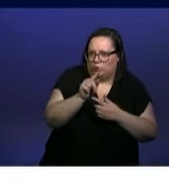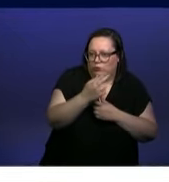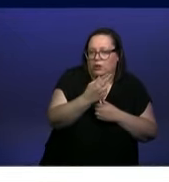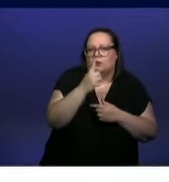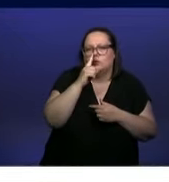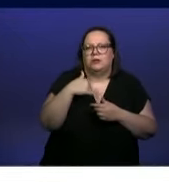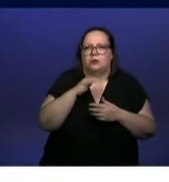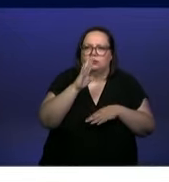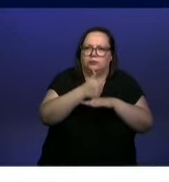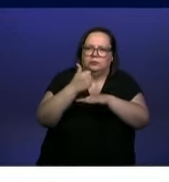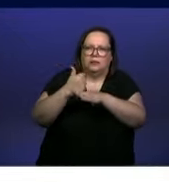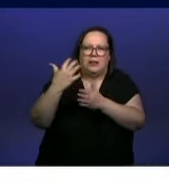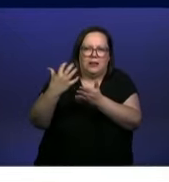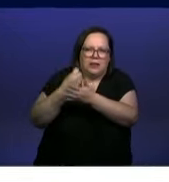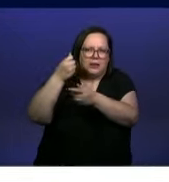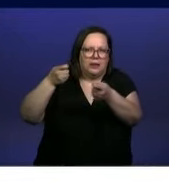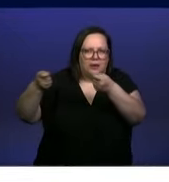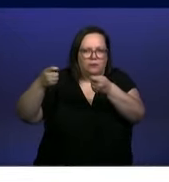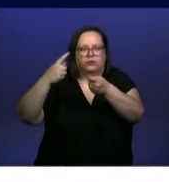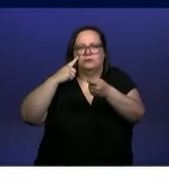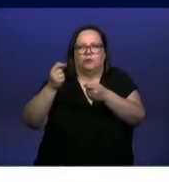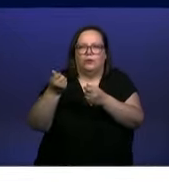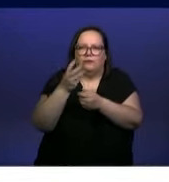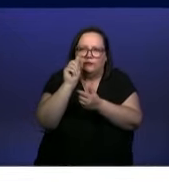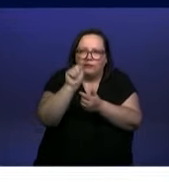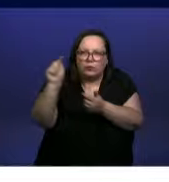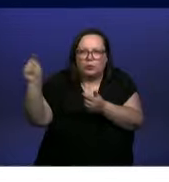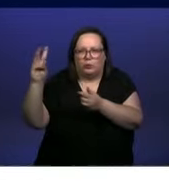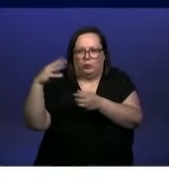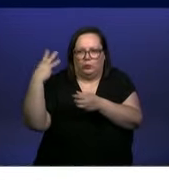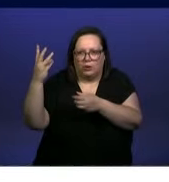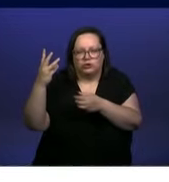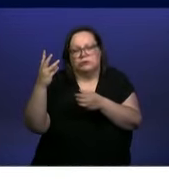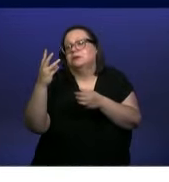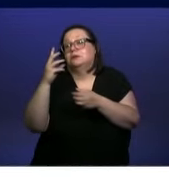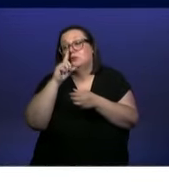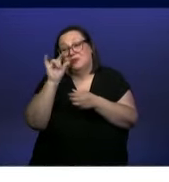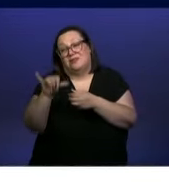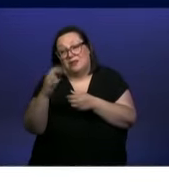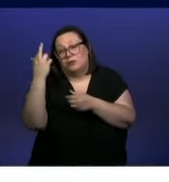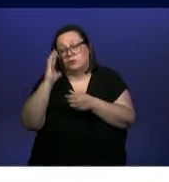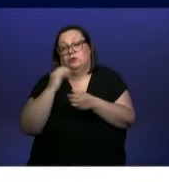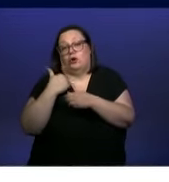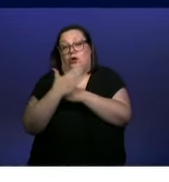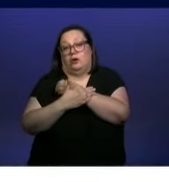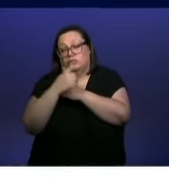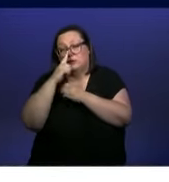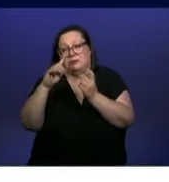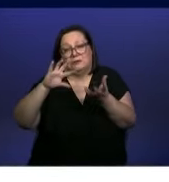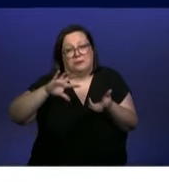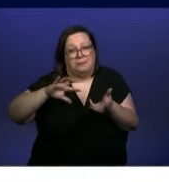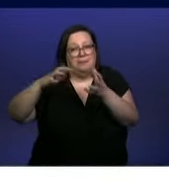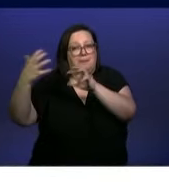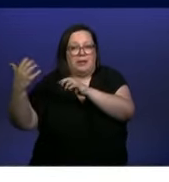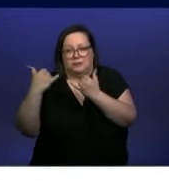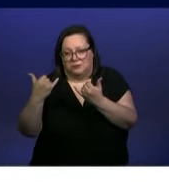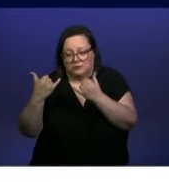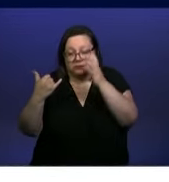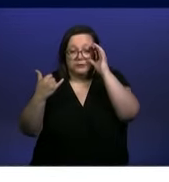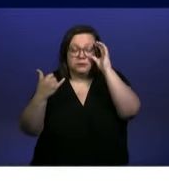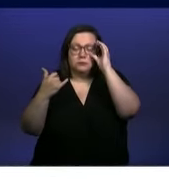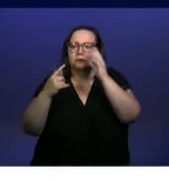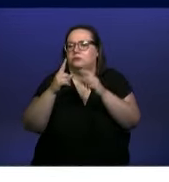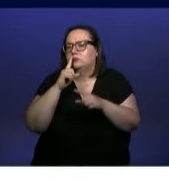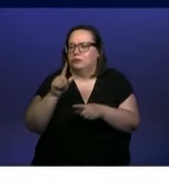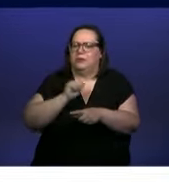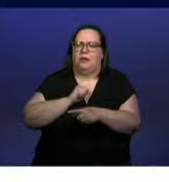this power to a select few back in Washington, and that's the reason that our country is in the mess that it's in. And I would never support that